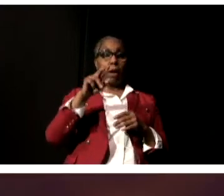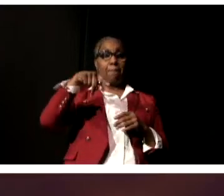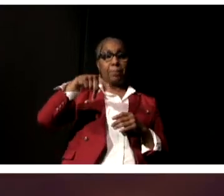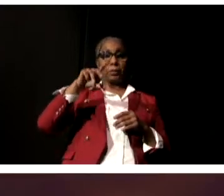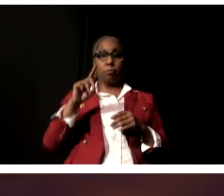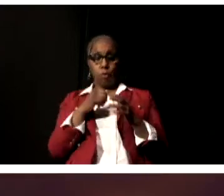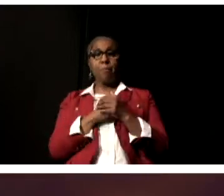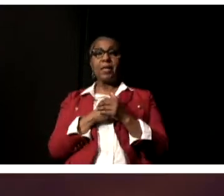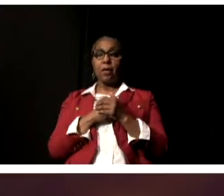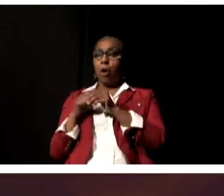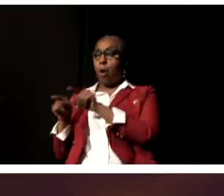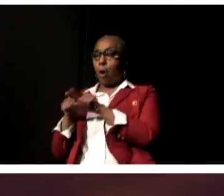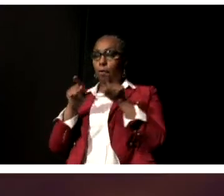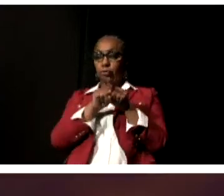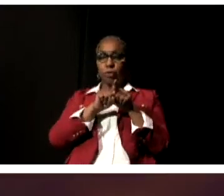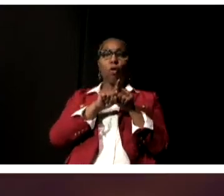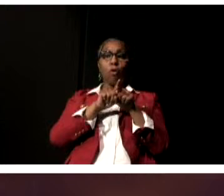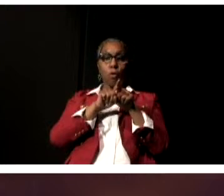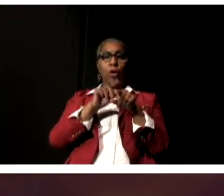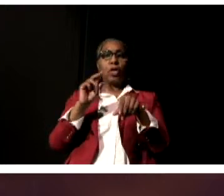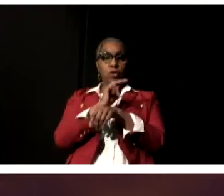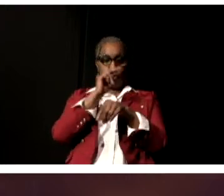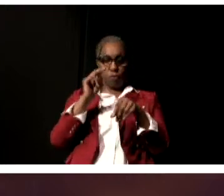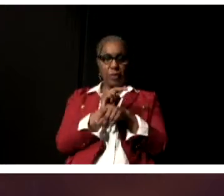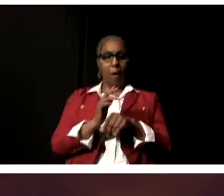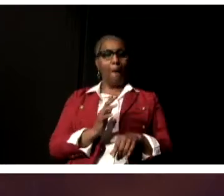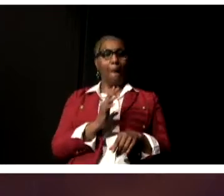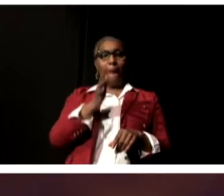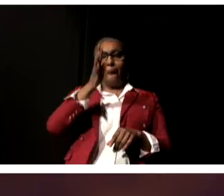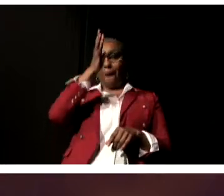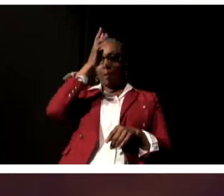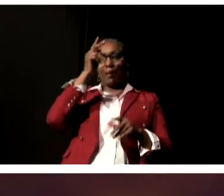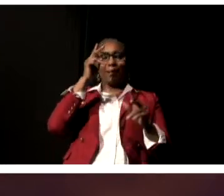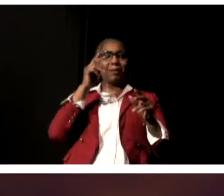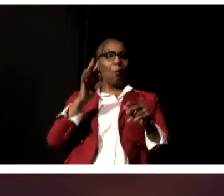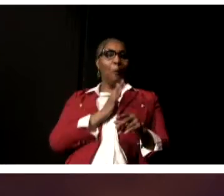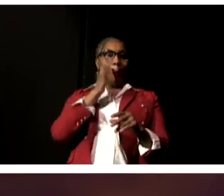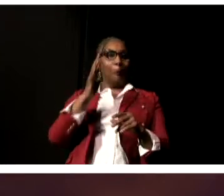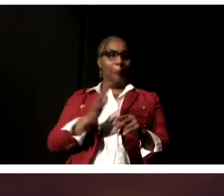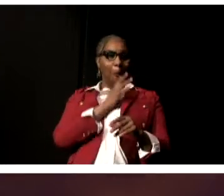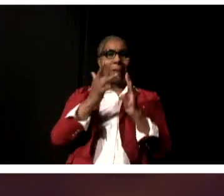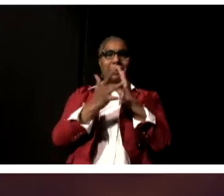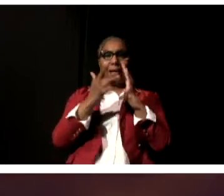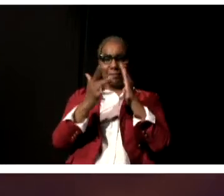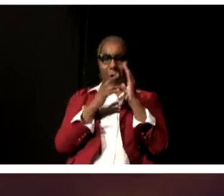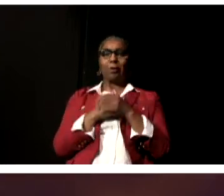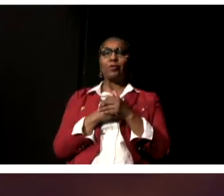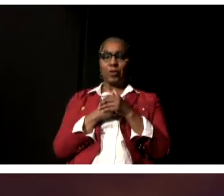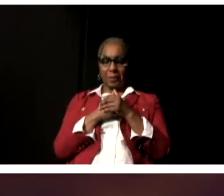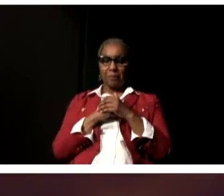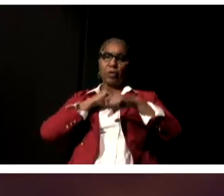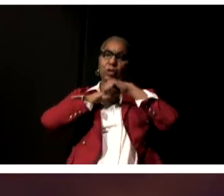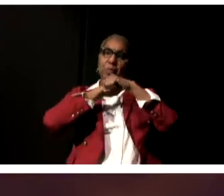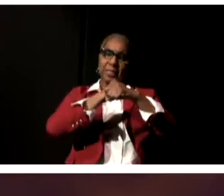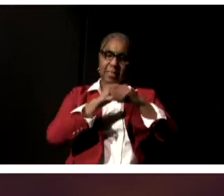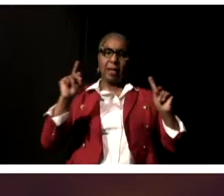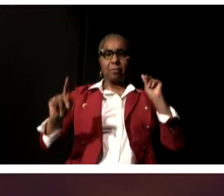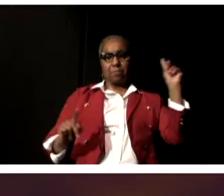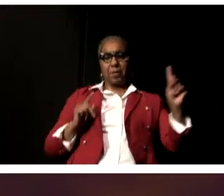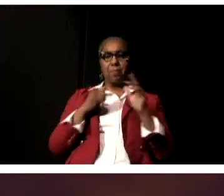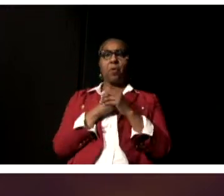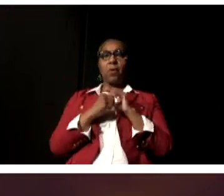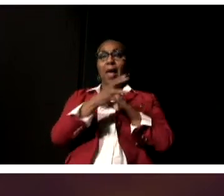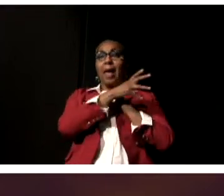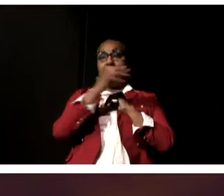Department also employs innovative state-of-the-art technology to stand in the gap, protecting